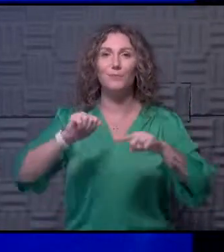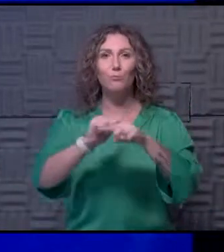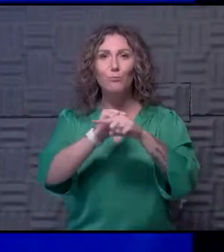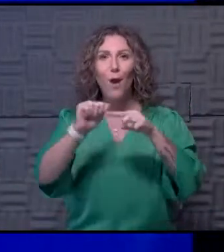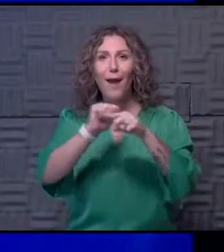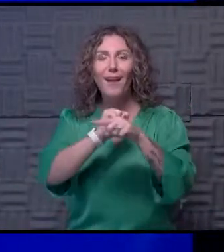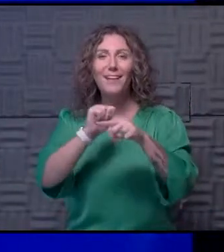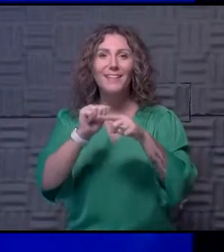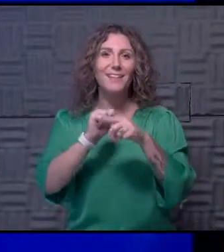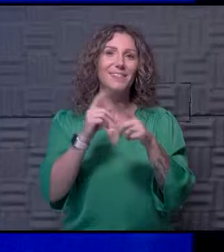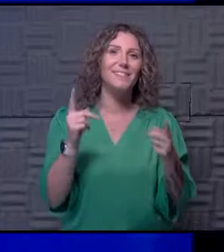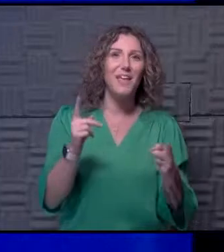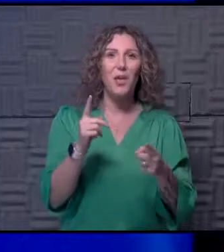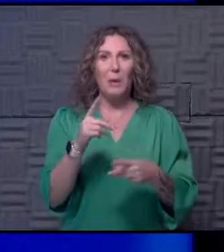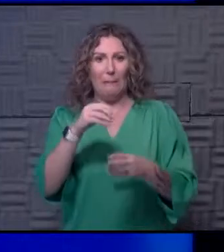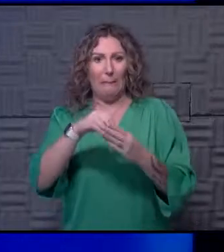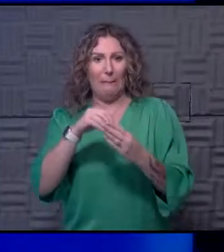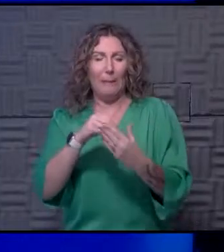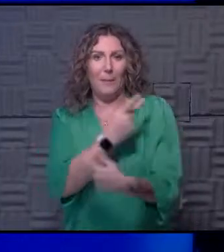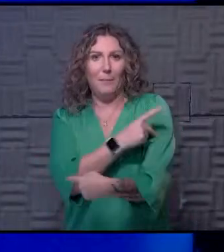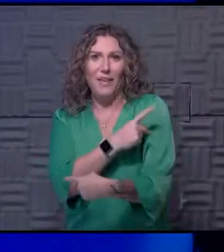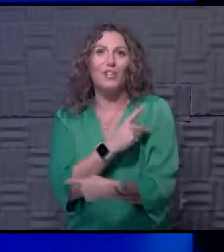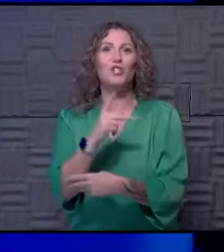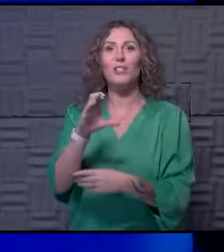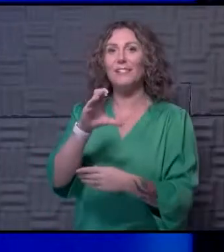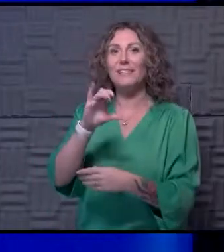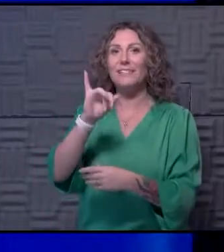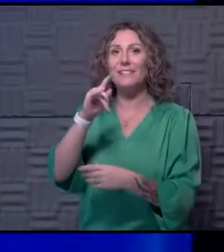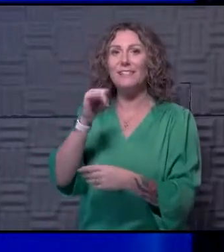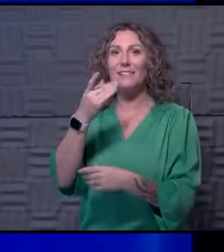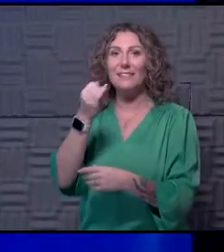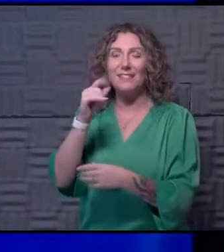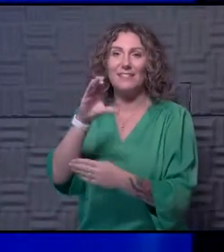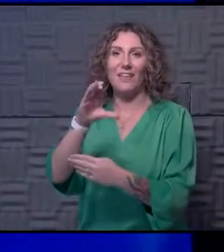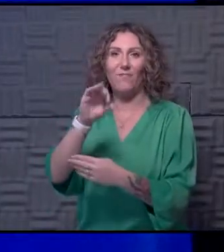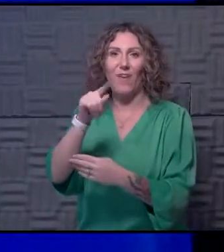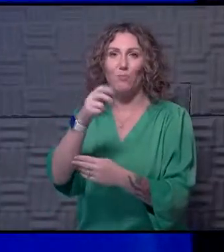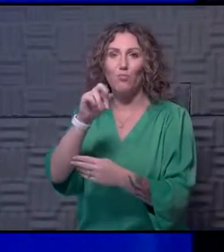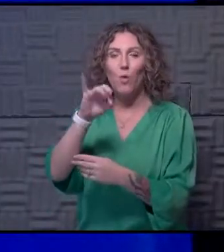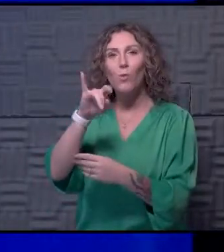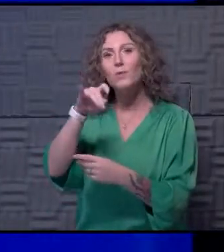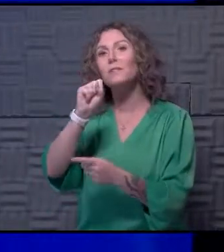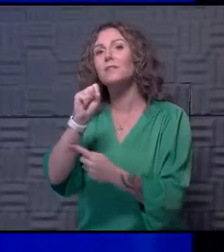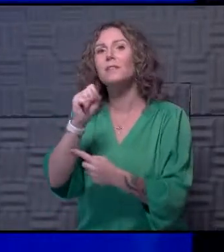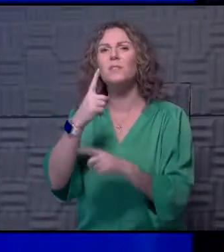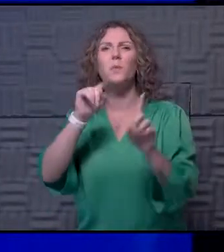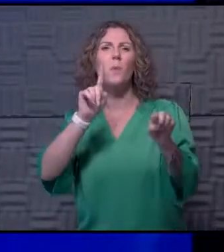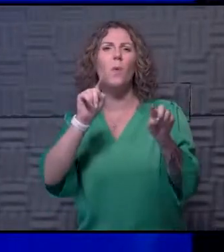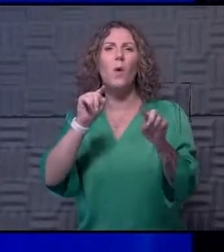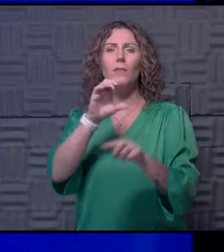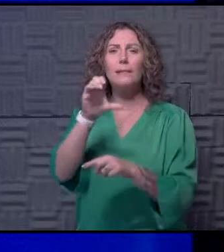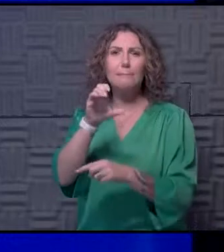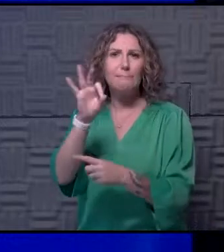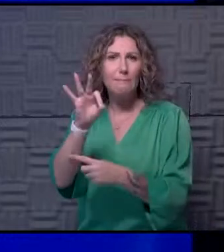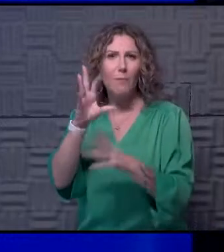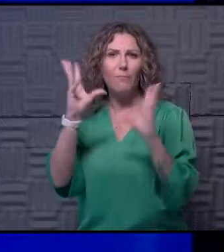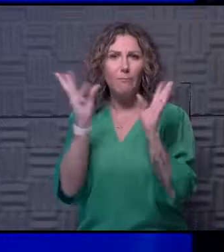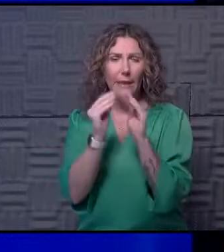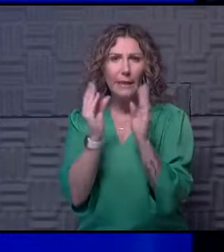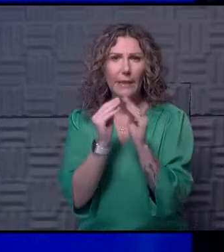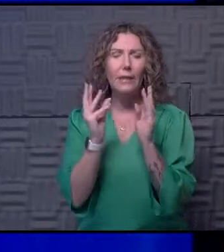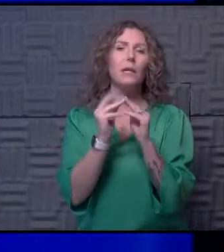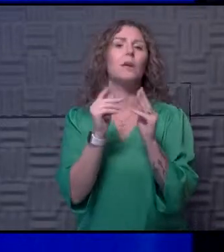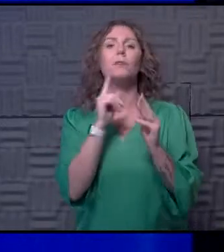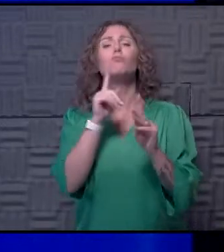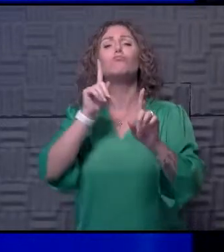In fact, I'm rounding on the inpatient cystic fibrosis ward this week. And you know, we used to go to the CF meetings, and you would go to